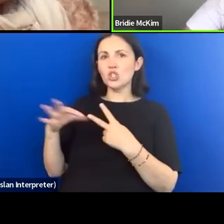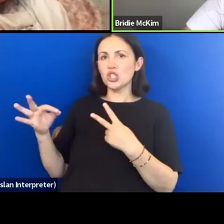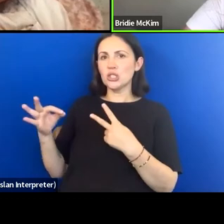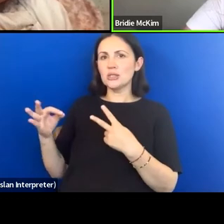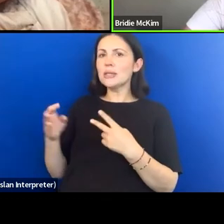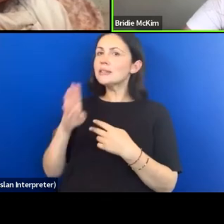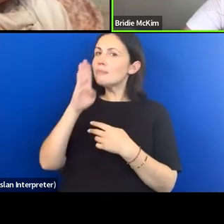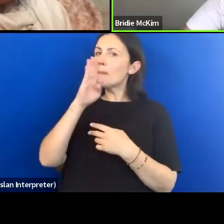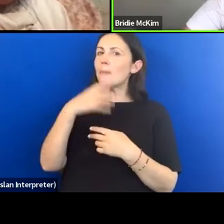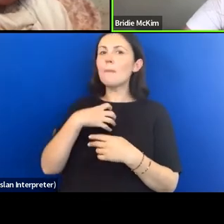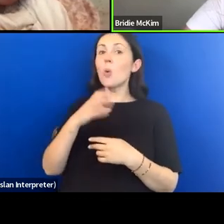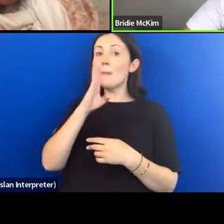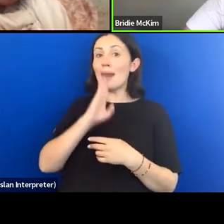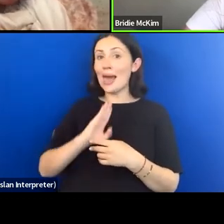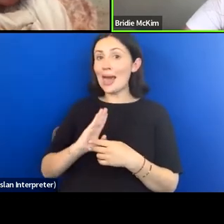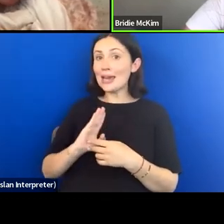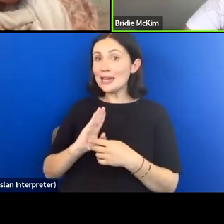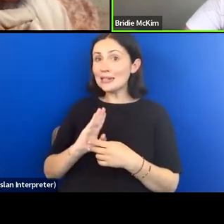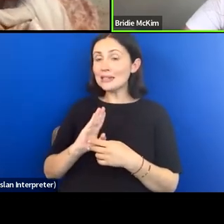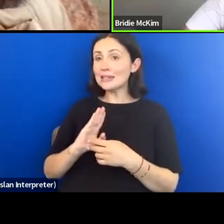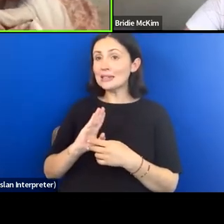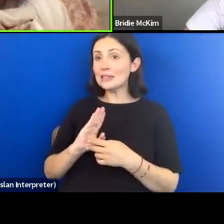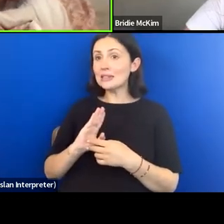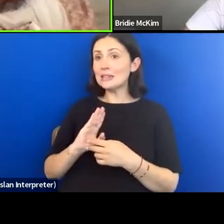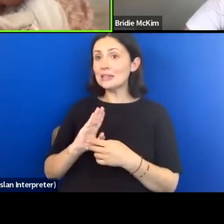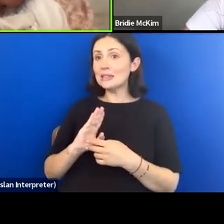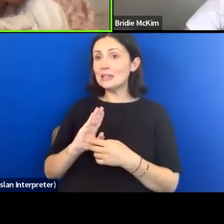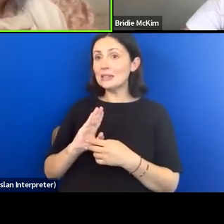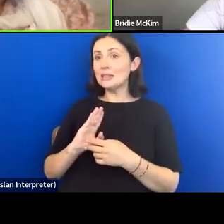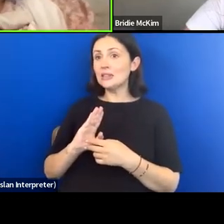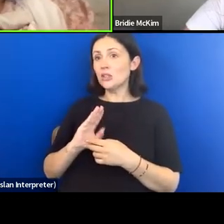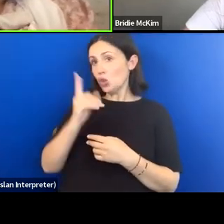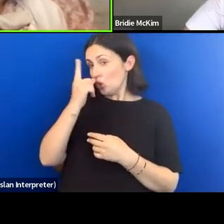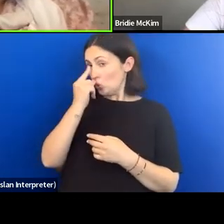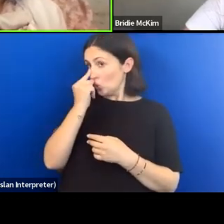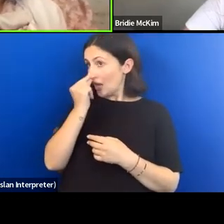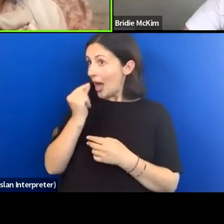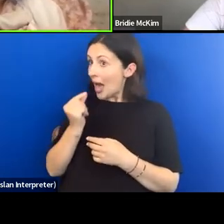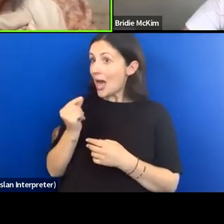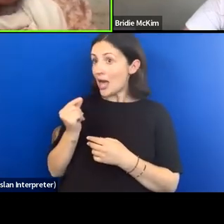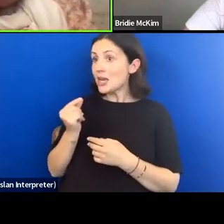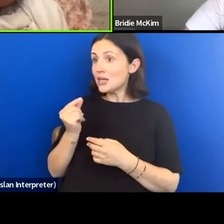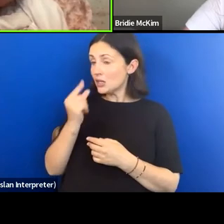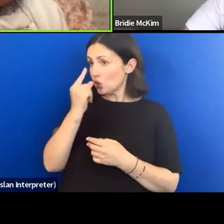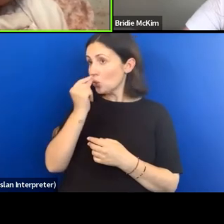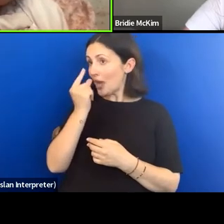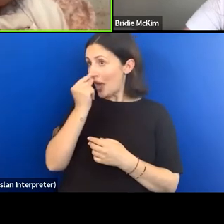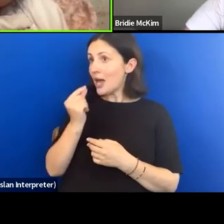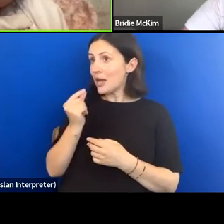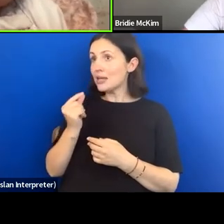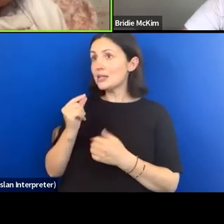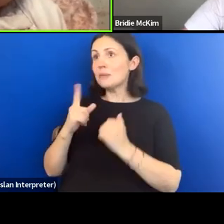mm-hmm. and more sort of, you can convey more internal